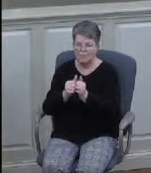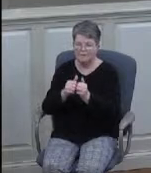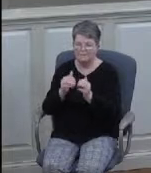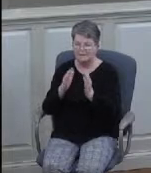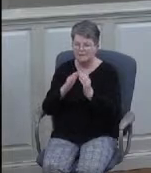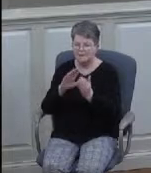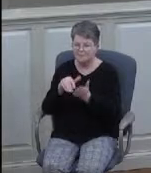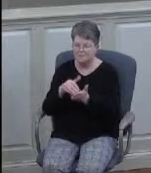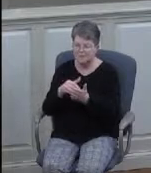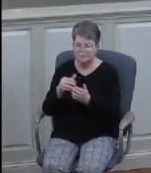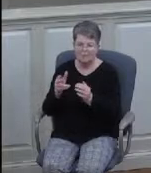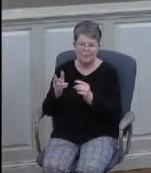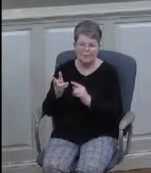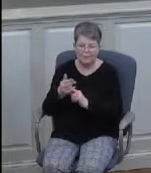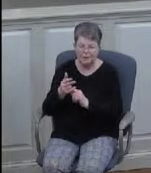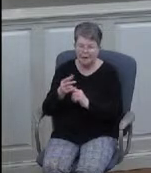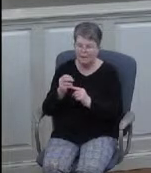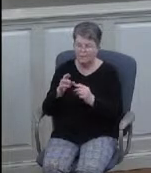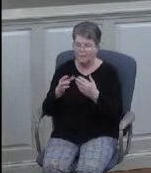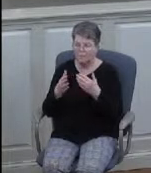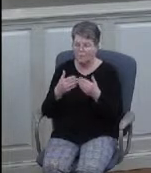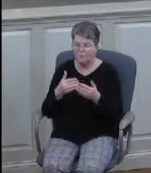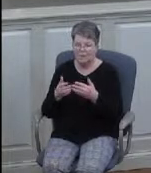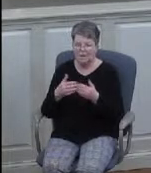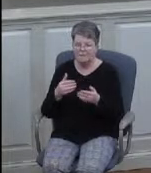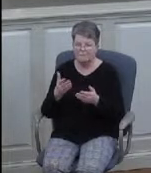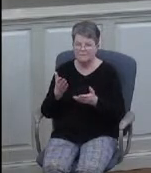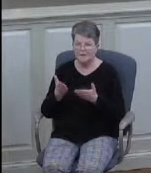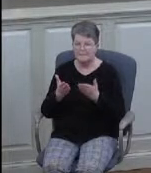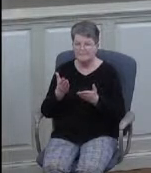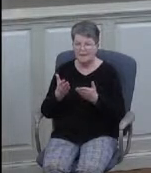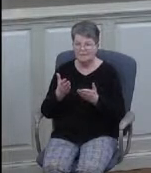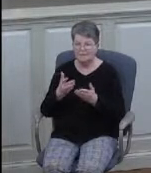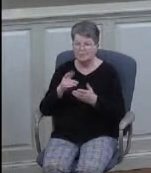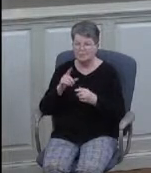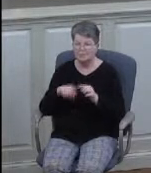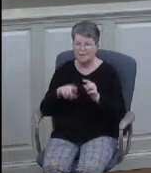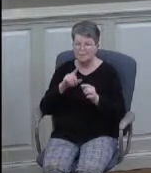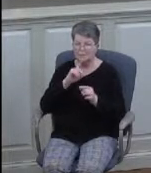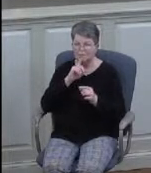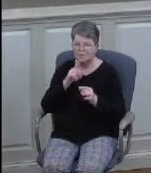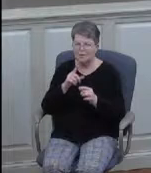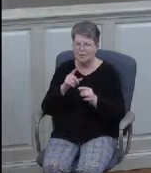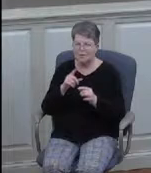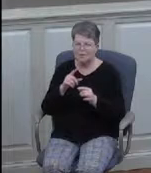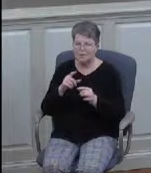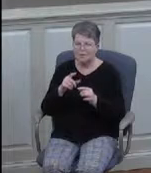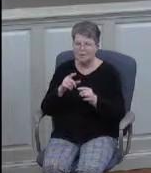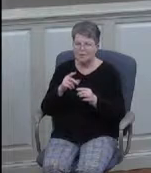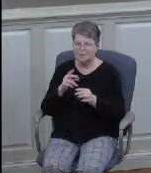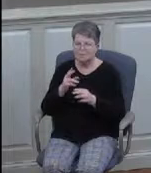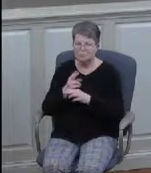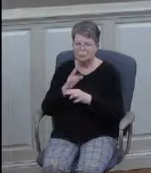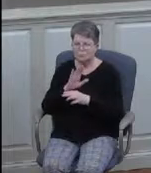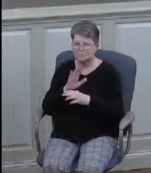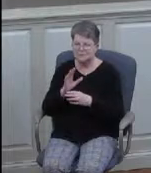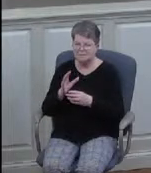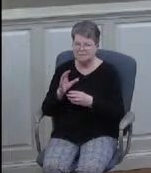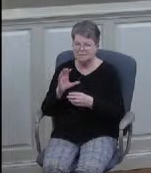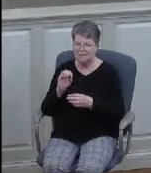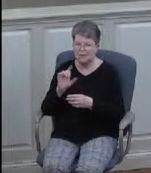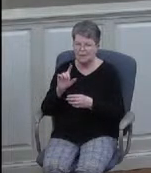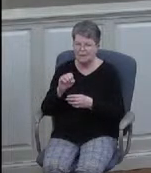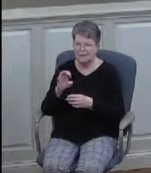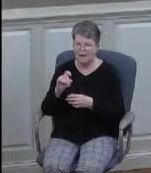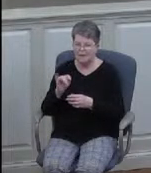hotel or whatever, that maybe you know, you can't really afford to create this huge collection, but you could have